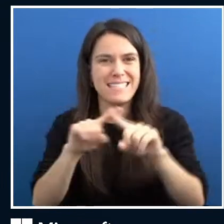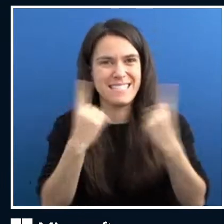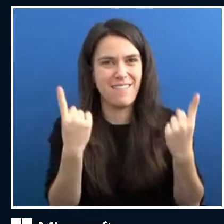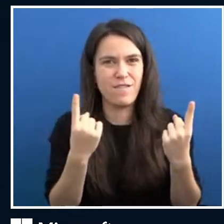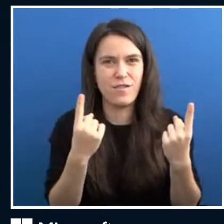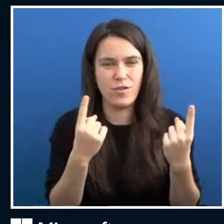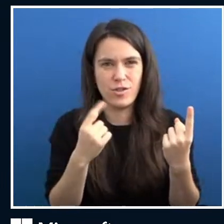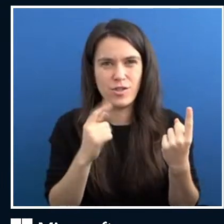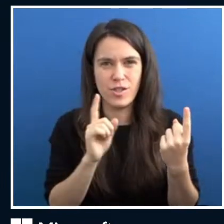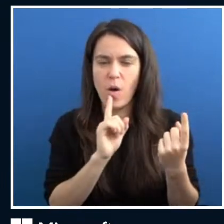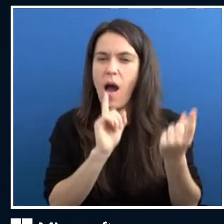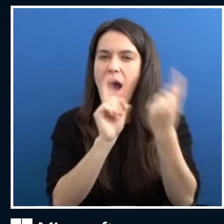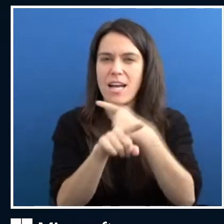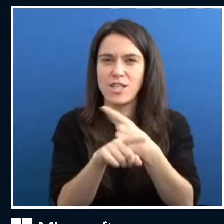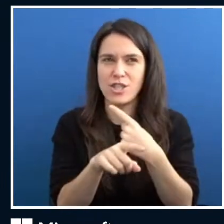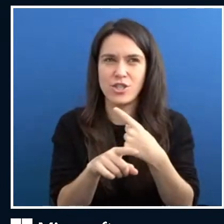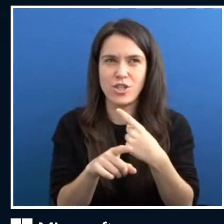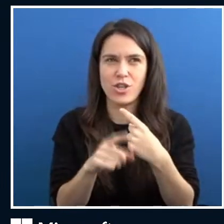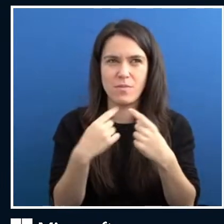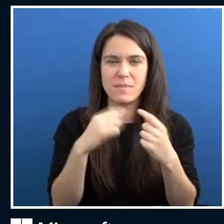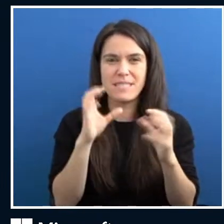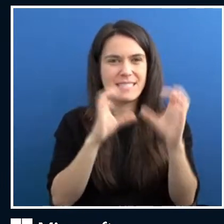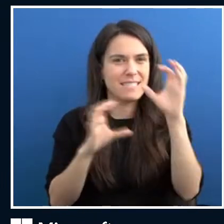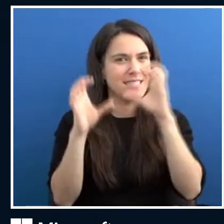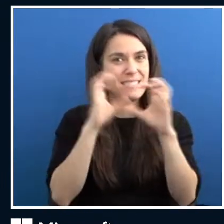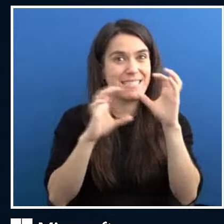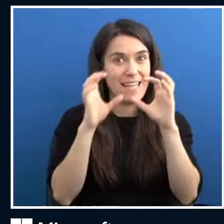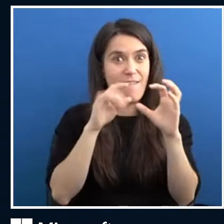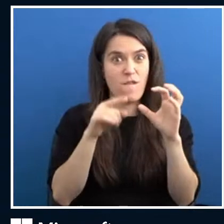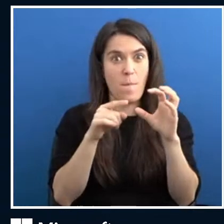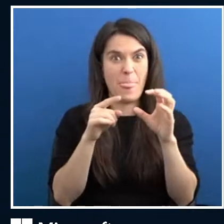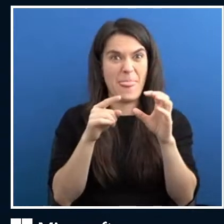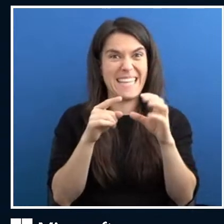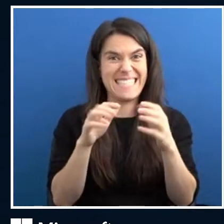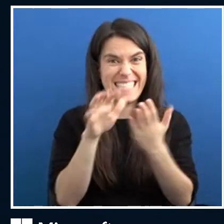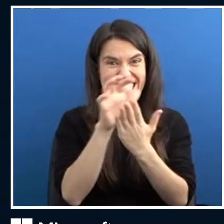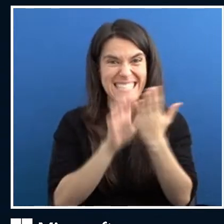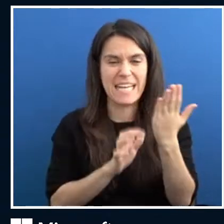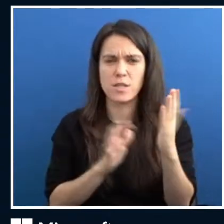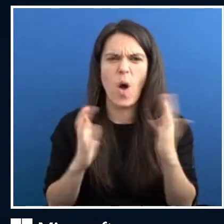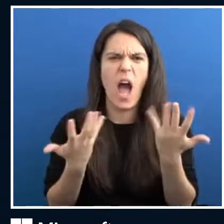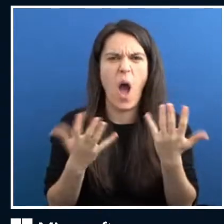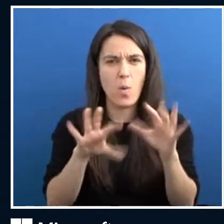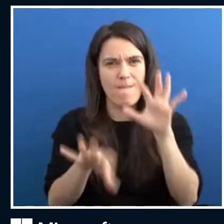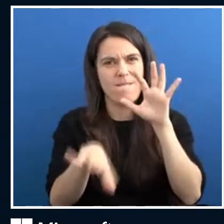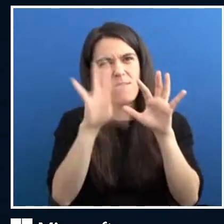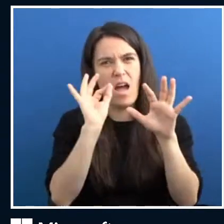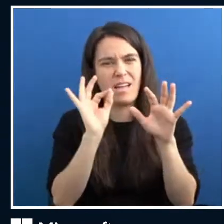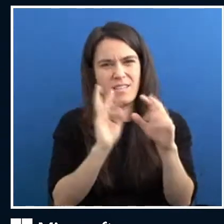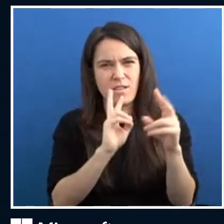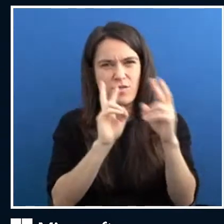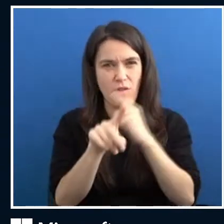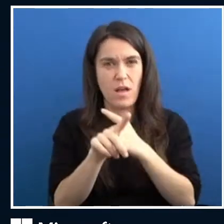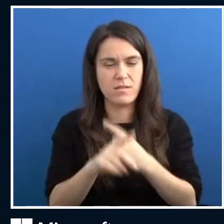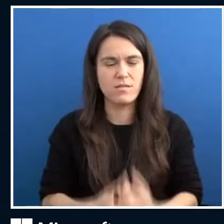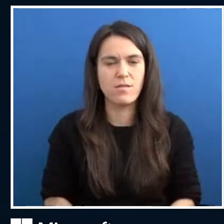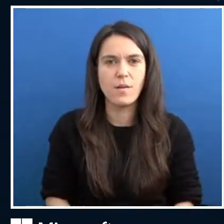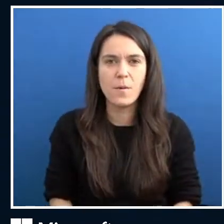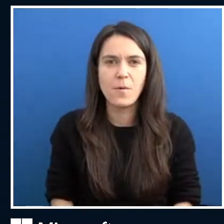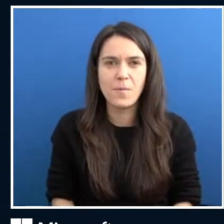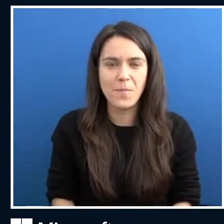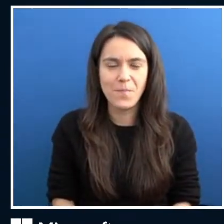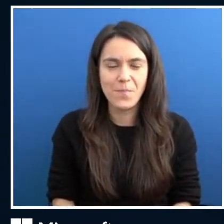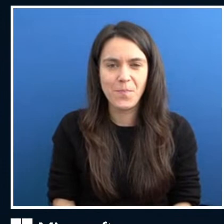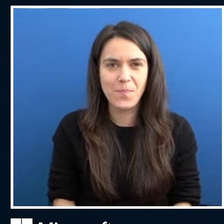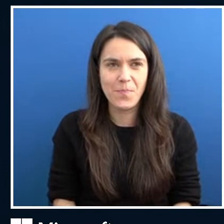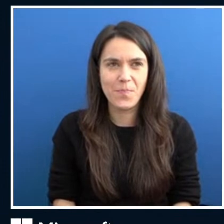So we need to extract these answers from the text. So how do we do that? So firstly, what I did was I